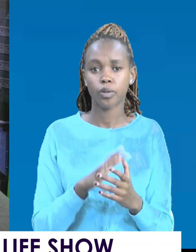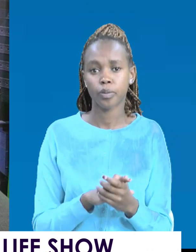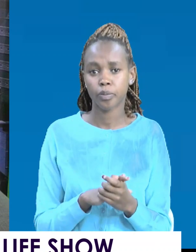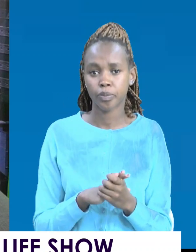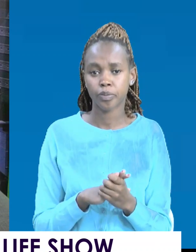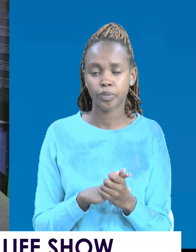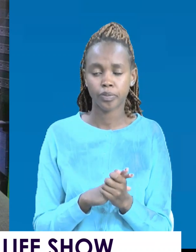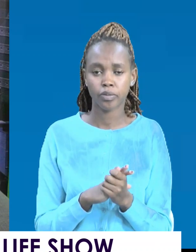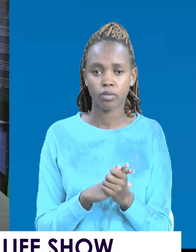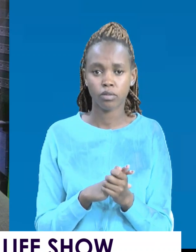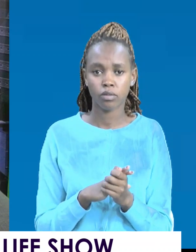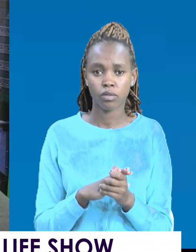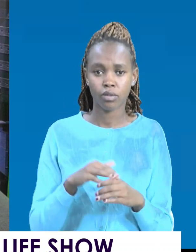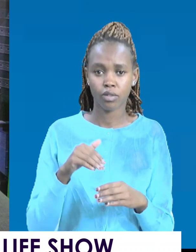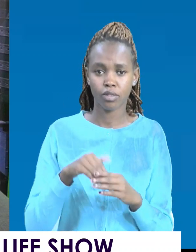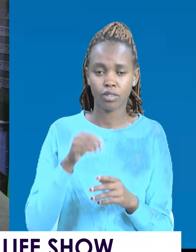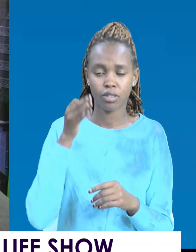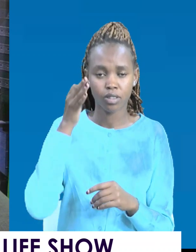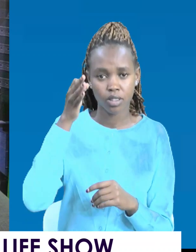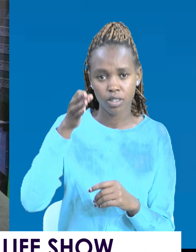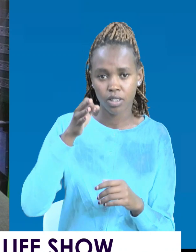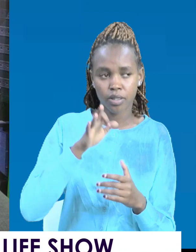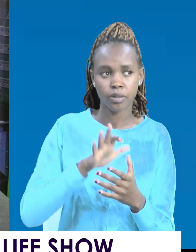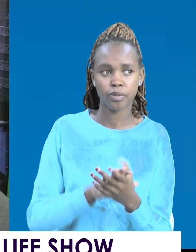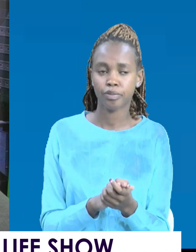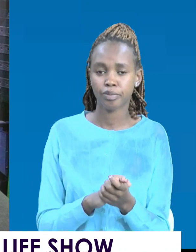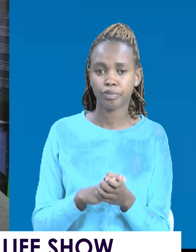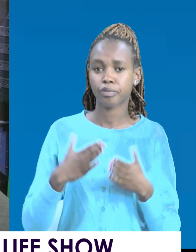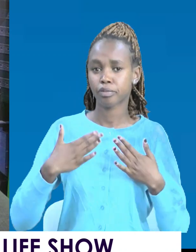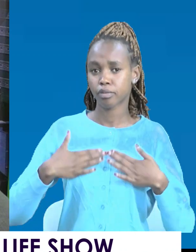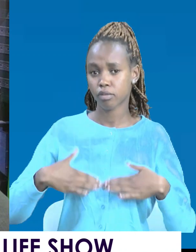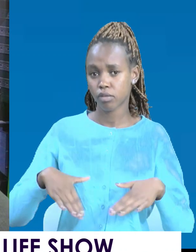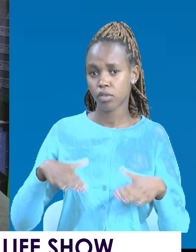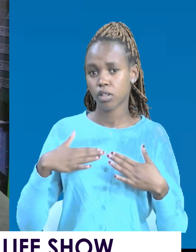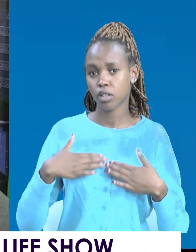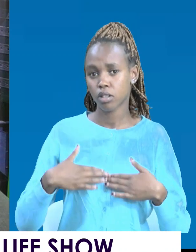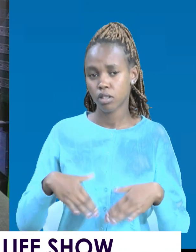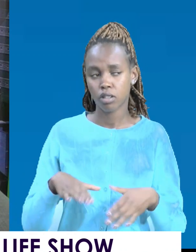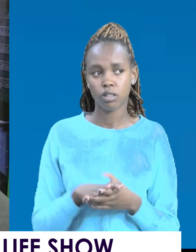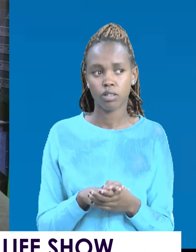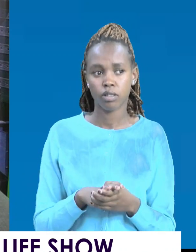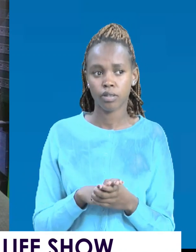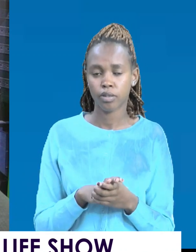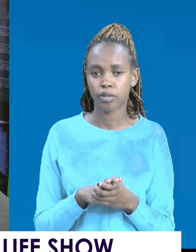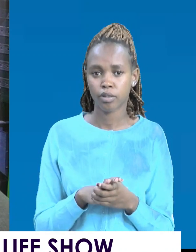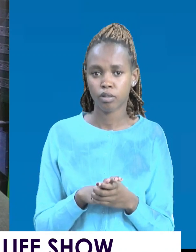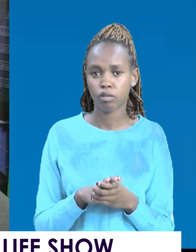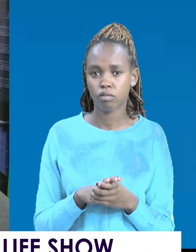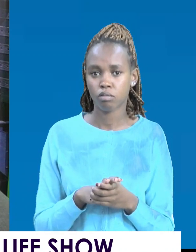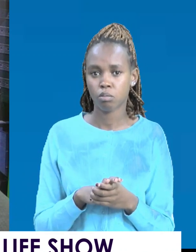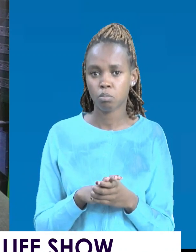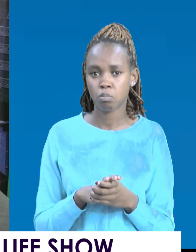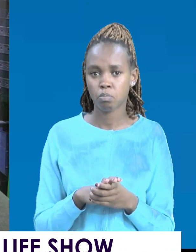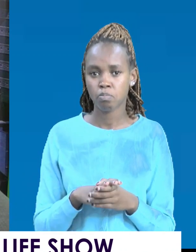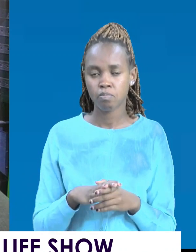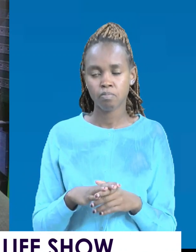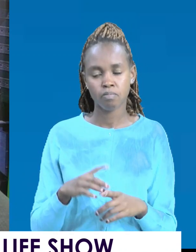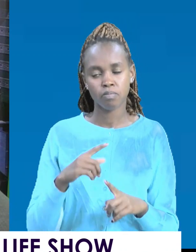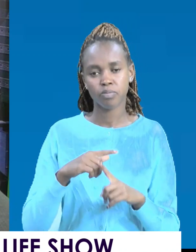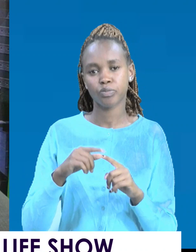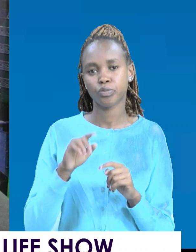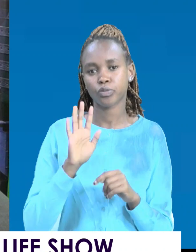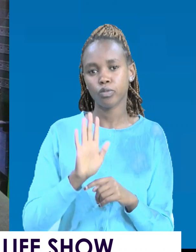your future. That is how you empathize with people. Do not kill your dream, because that